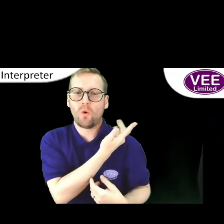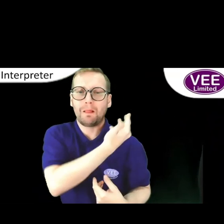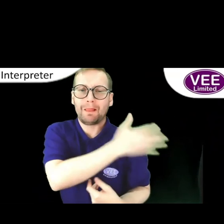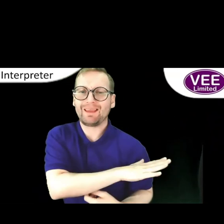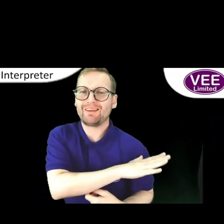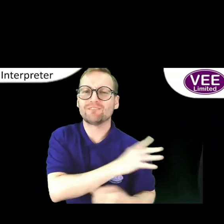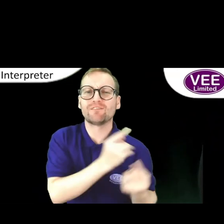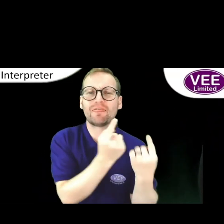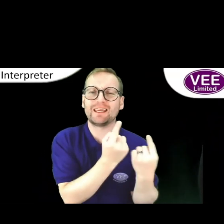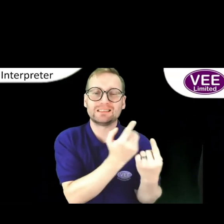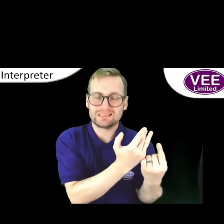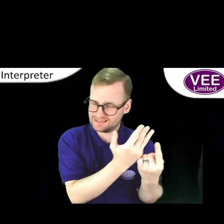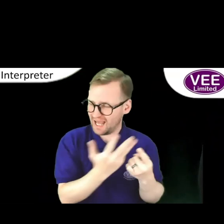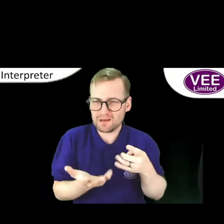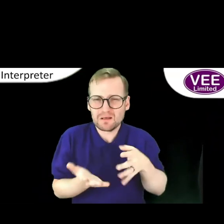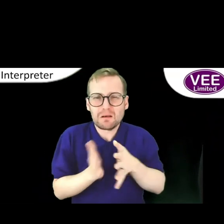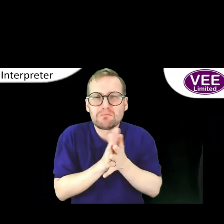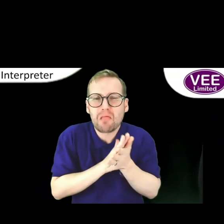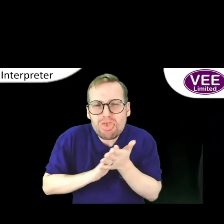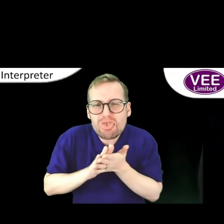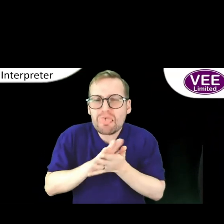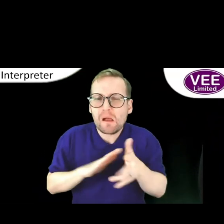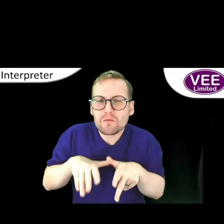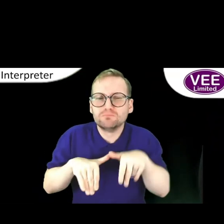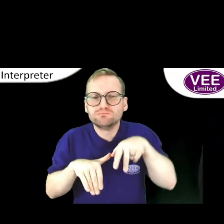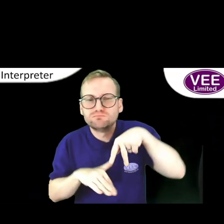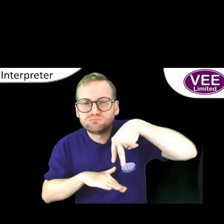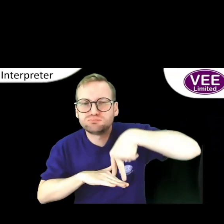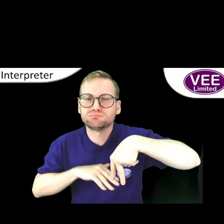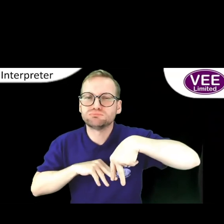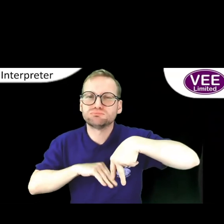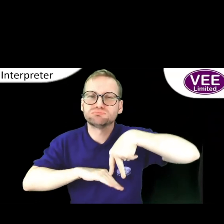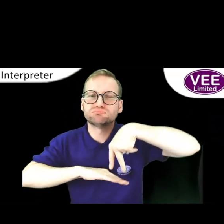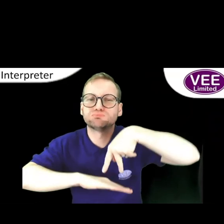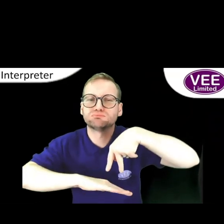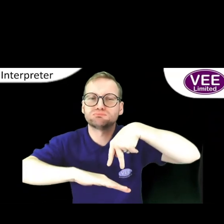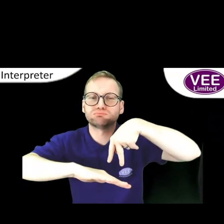and wade through muddy waters to the shore.